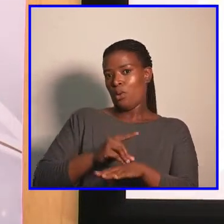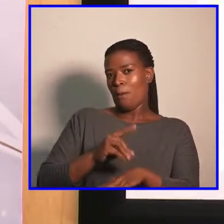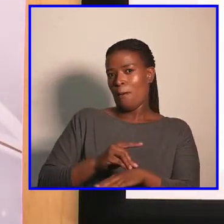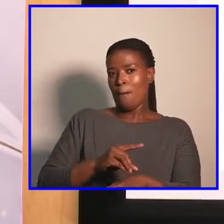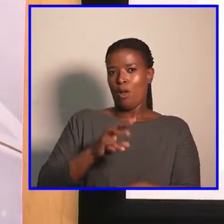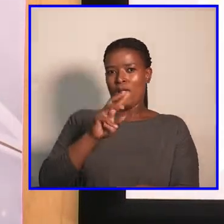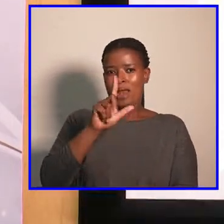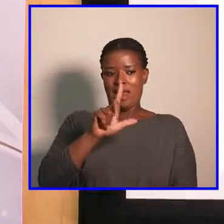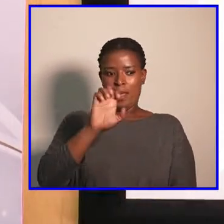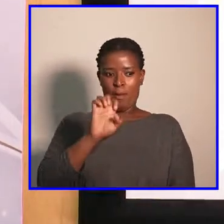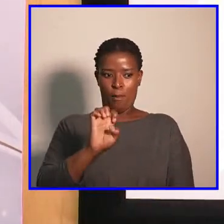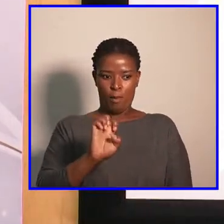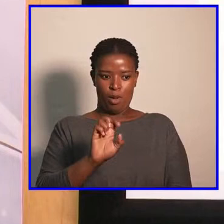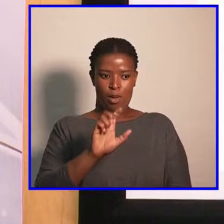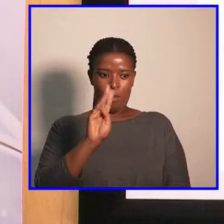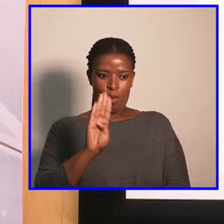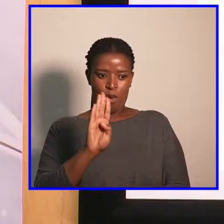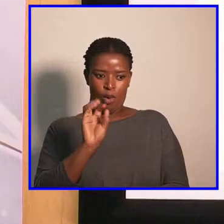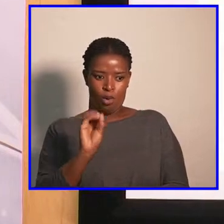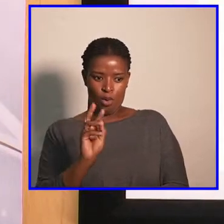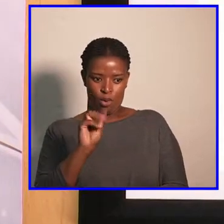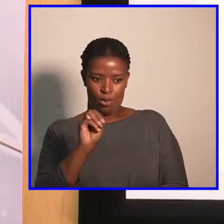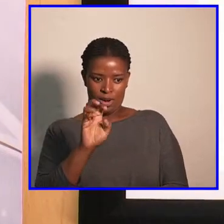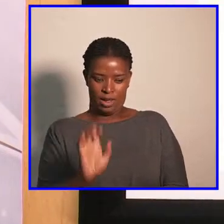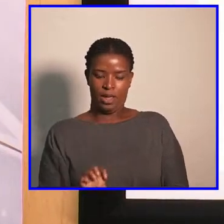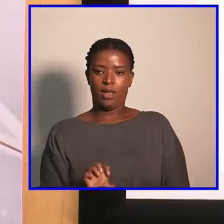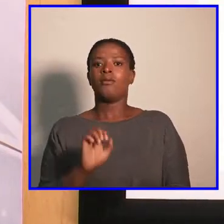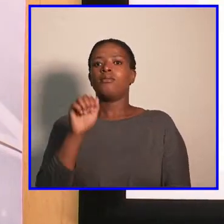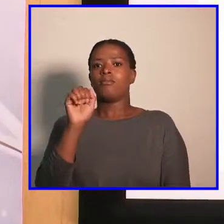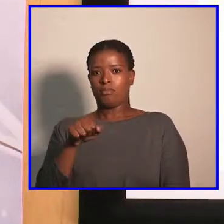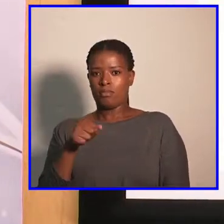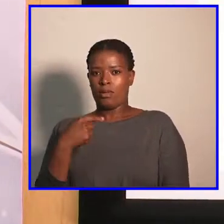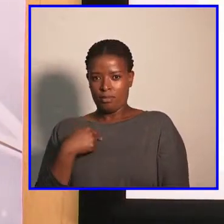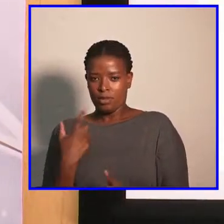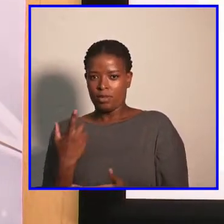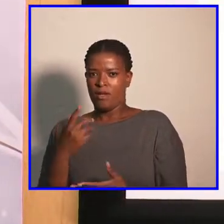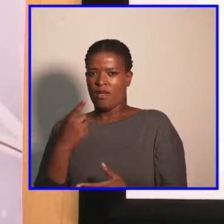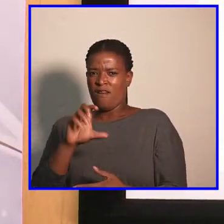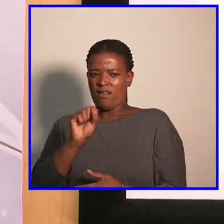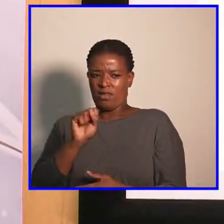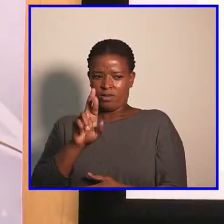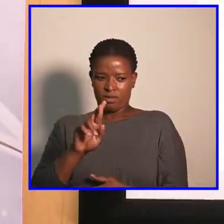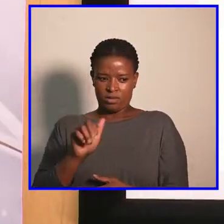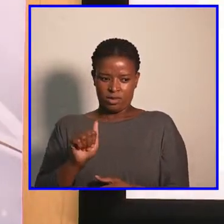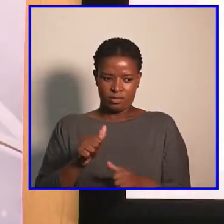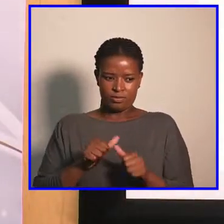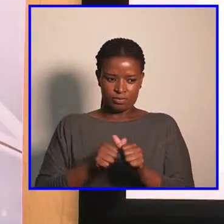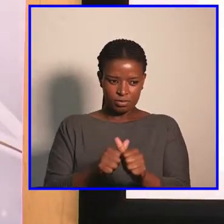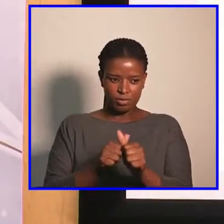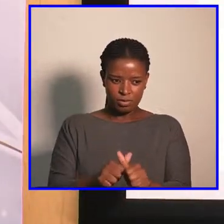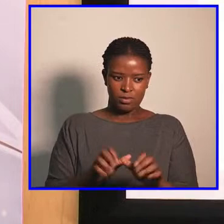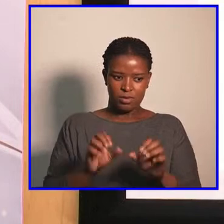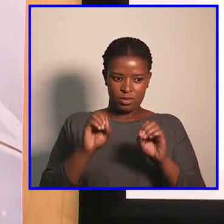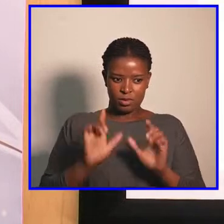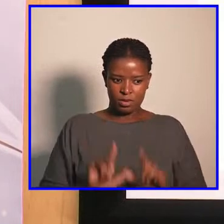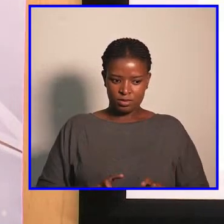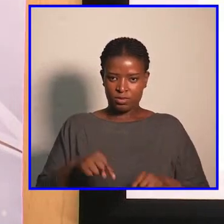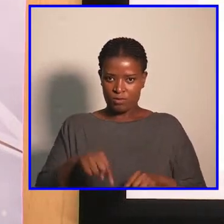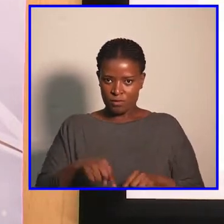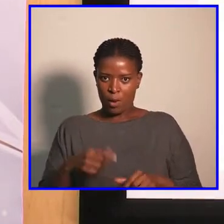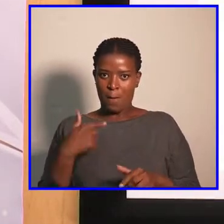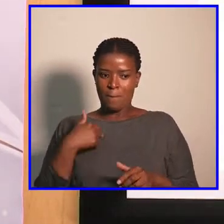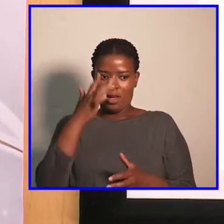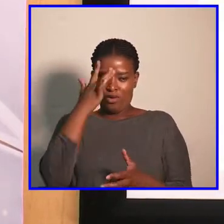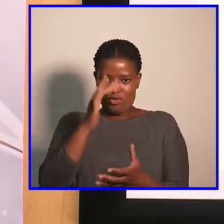Kabo. I head Taxpayer and Trader Education in SARS. And on behalf of SARS, I've been tasked